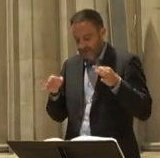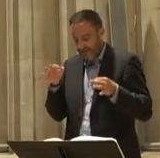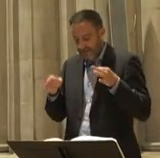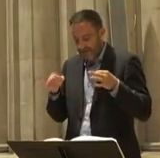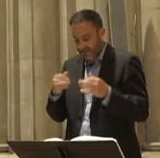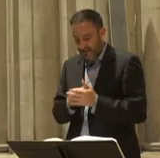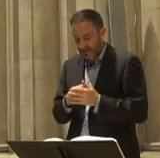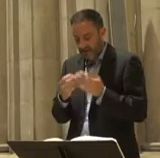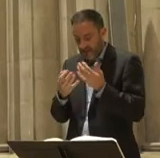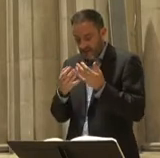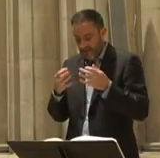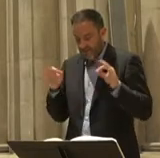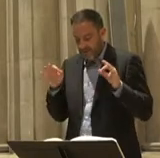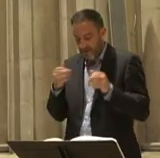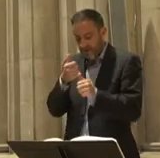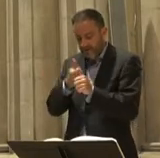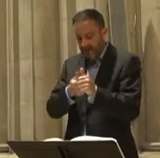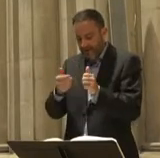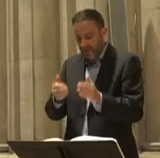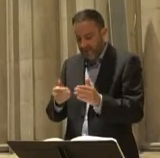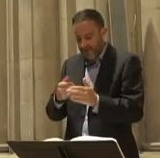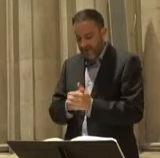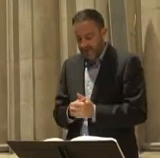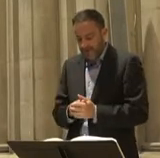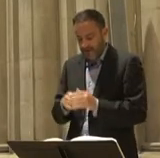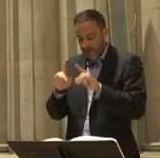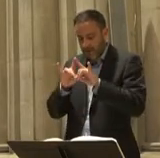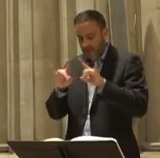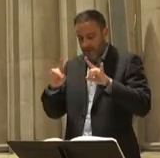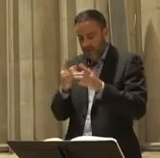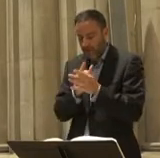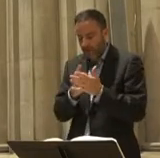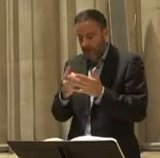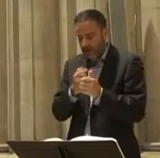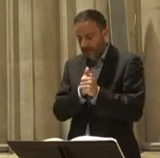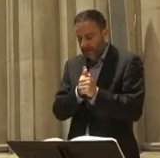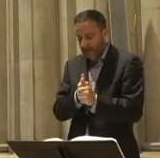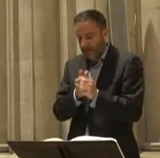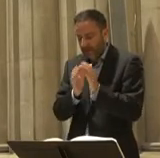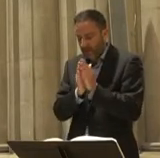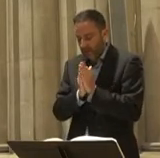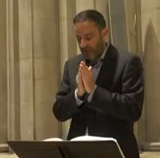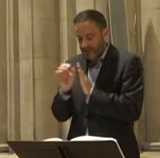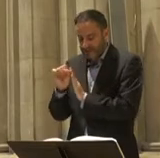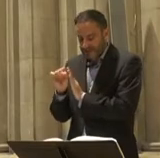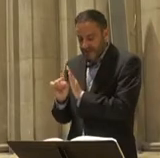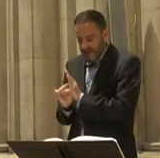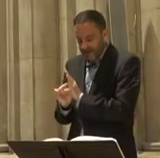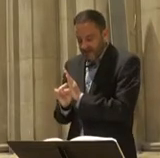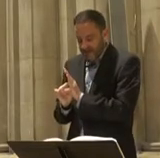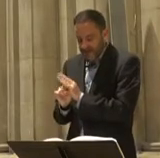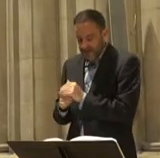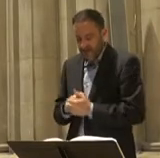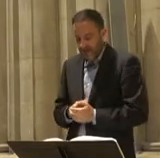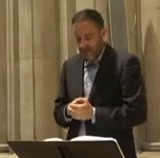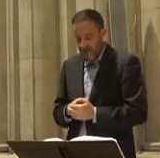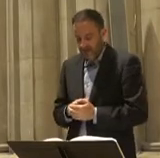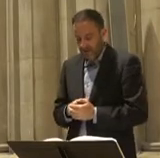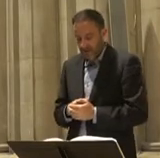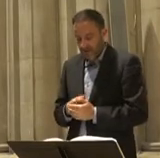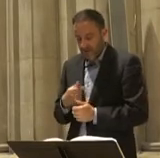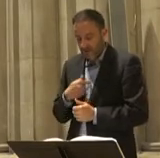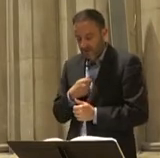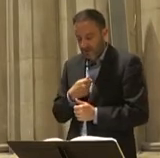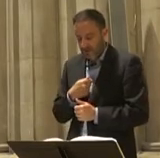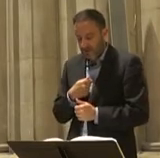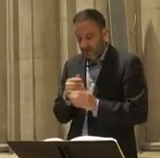dignity and freedom of every person. In the Cathedral's weekly observance of prayers for the states and territories,